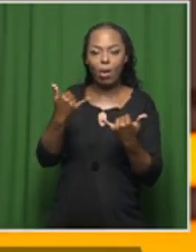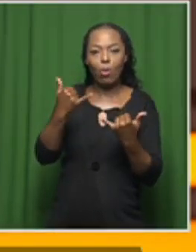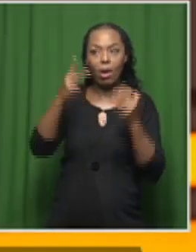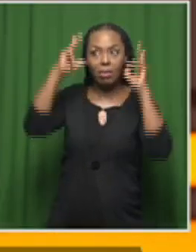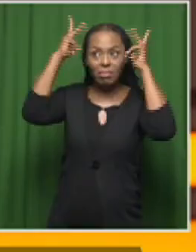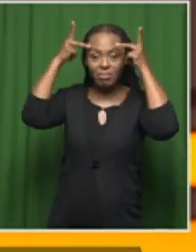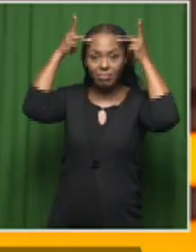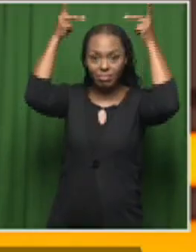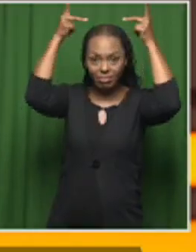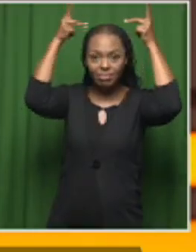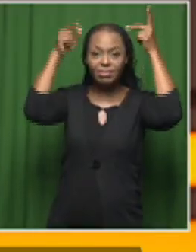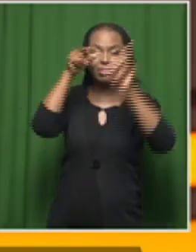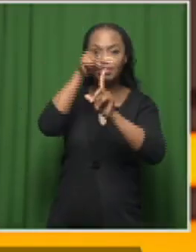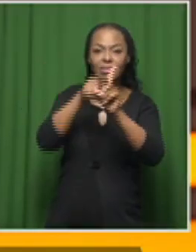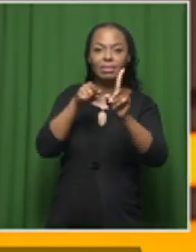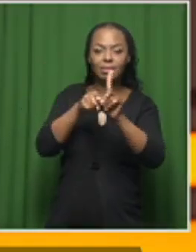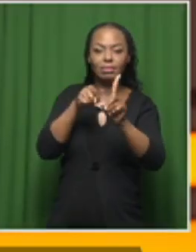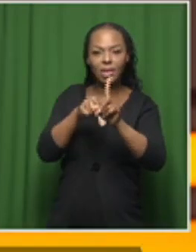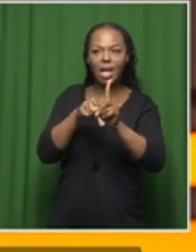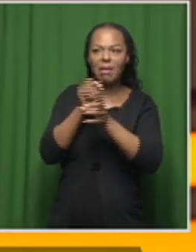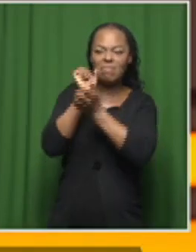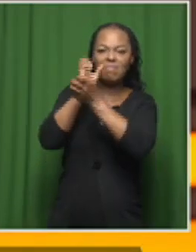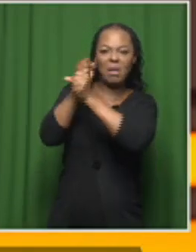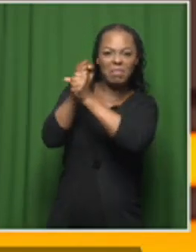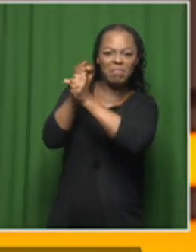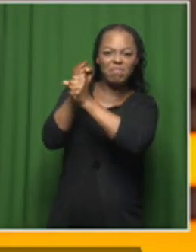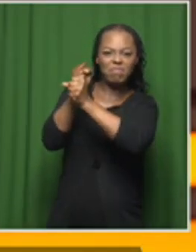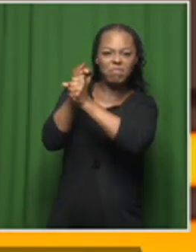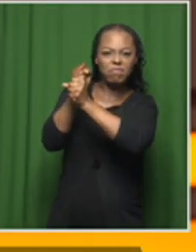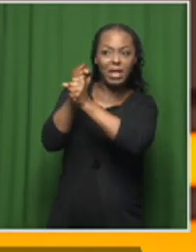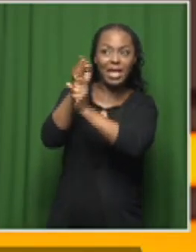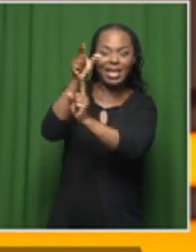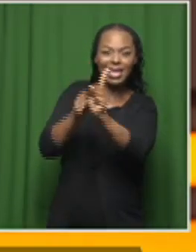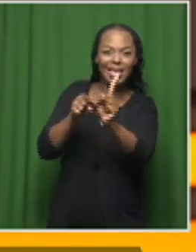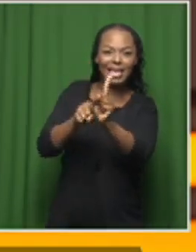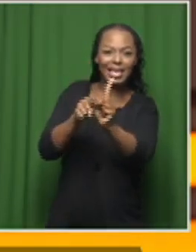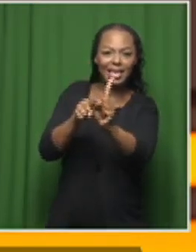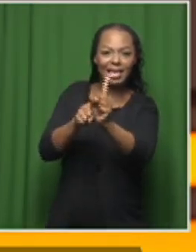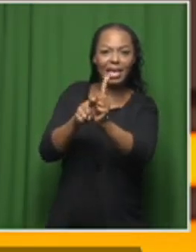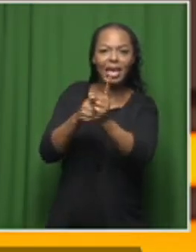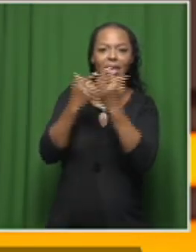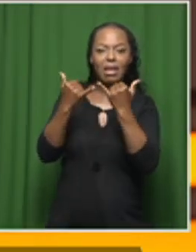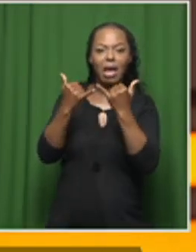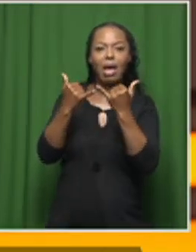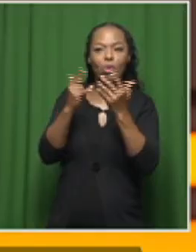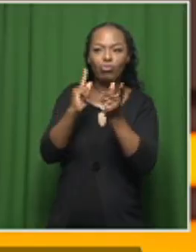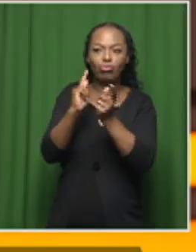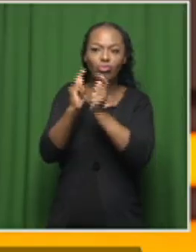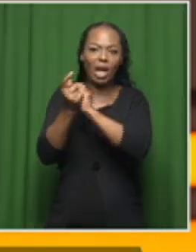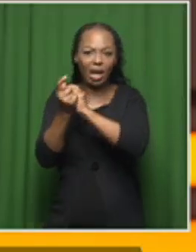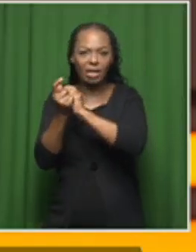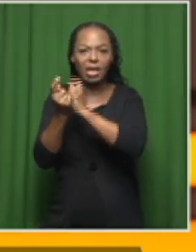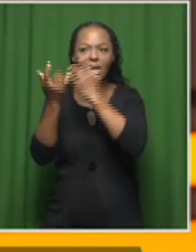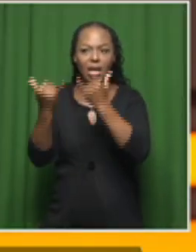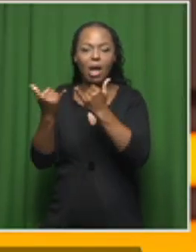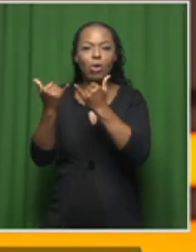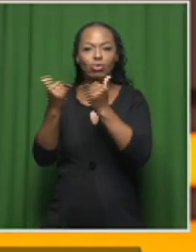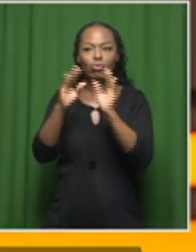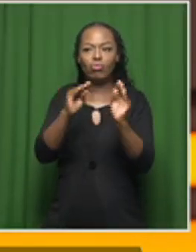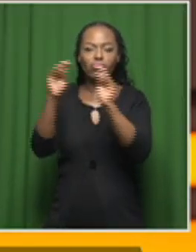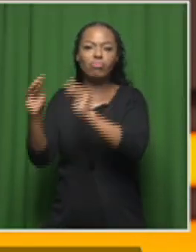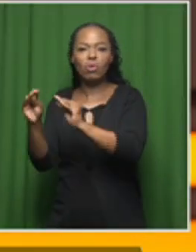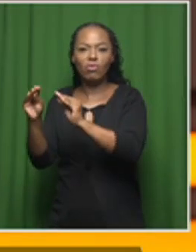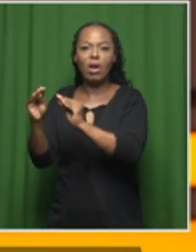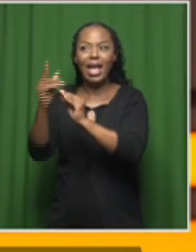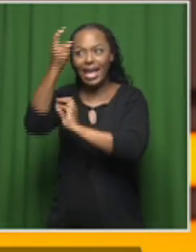captured, and she now is the handmaiden to the Egyptian princess.